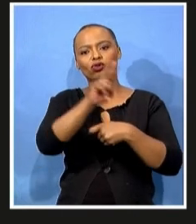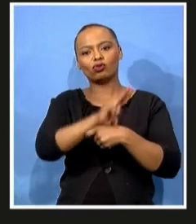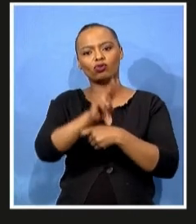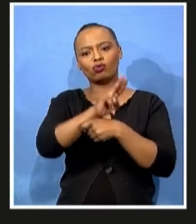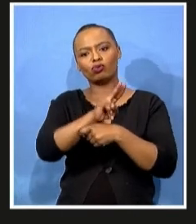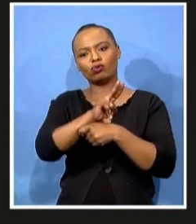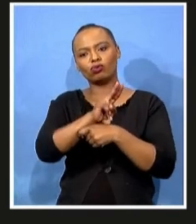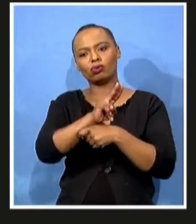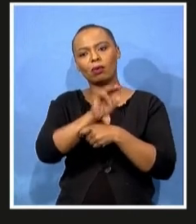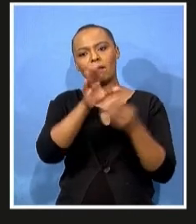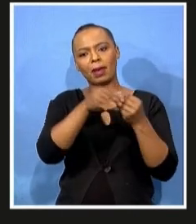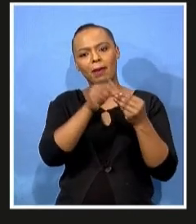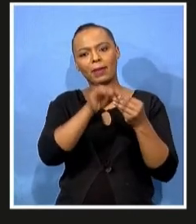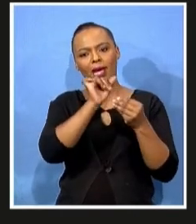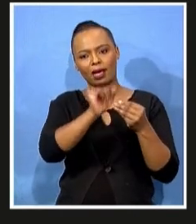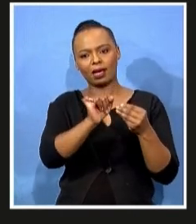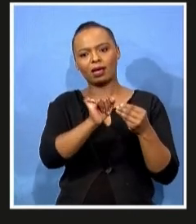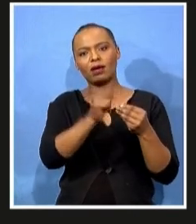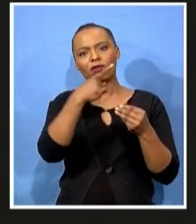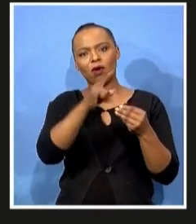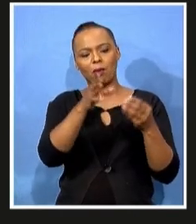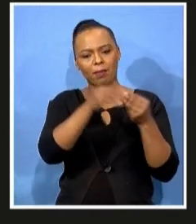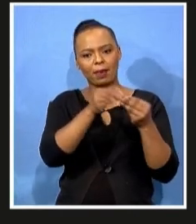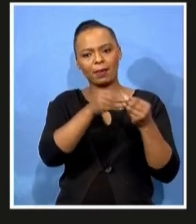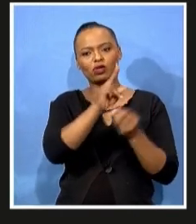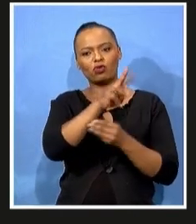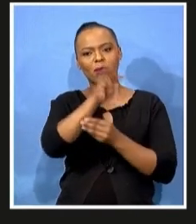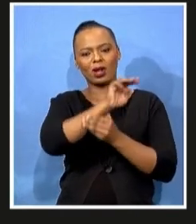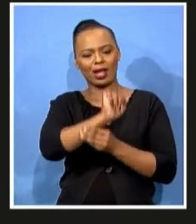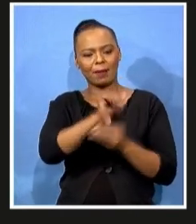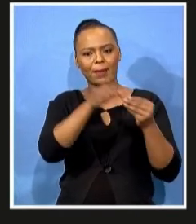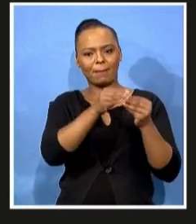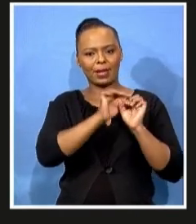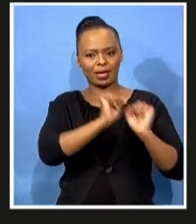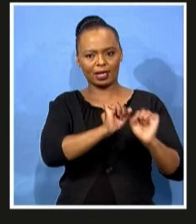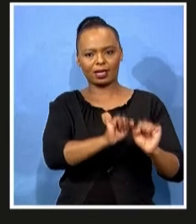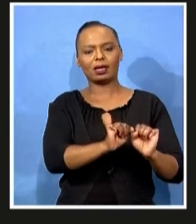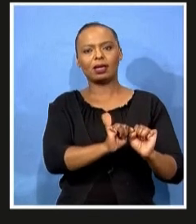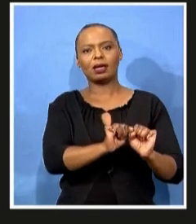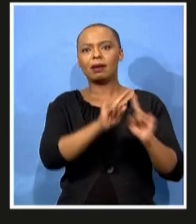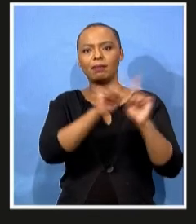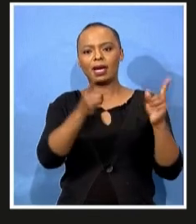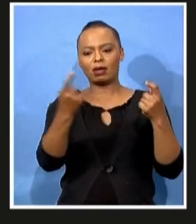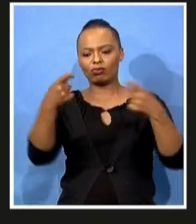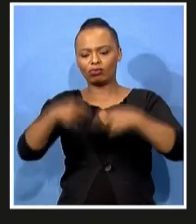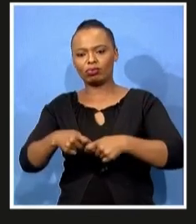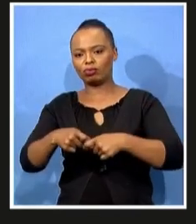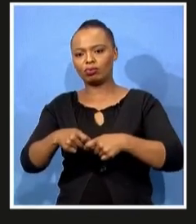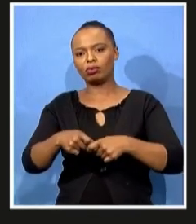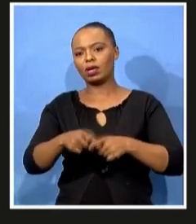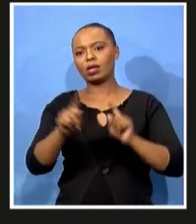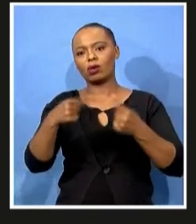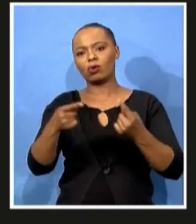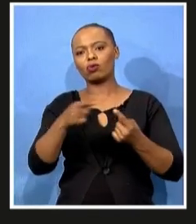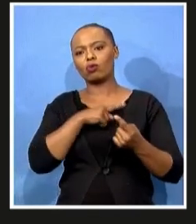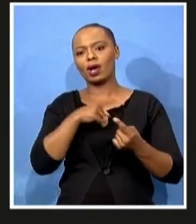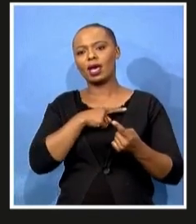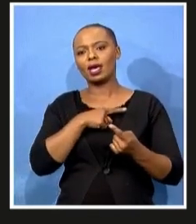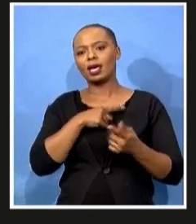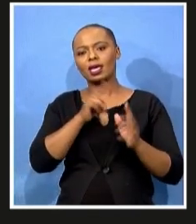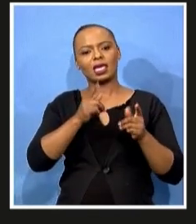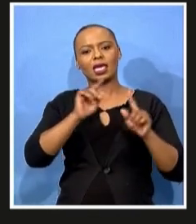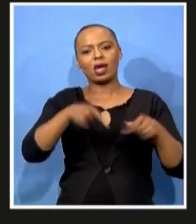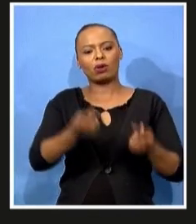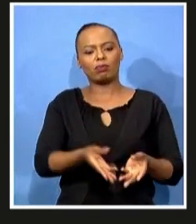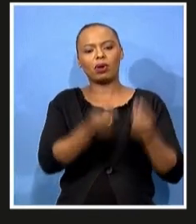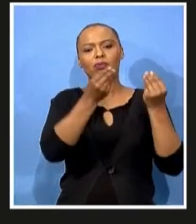cannot choose to purchase suitable vaccines because government will not allow this. Please, Minister, can you explain the reasoning why does government